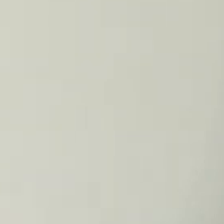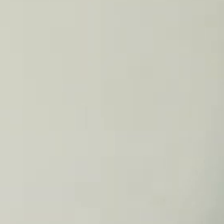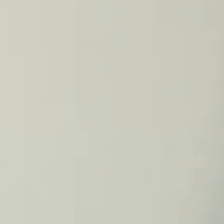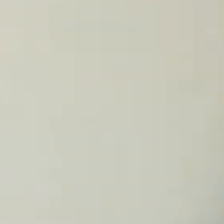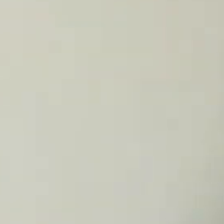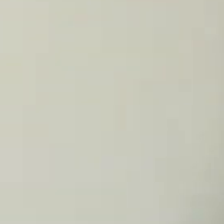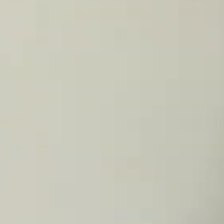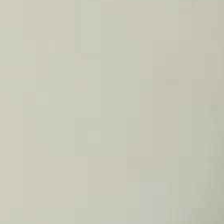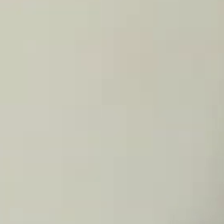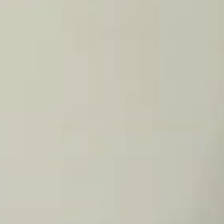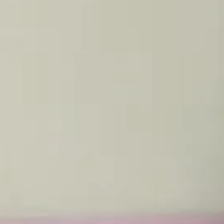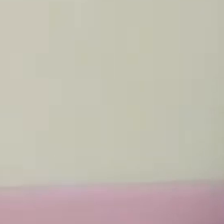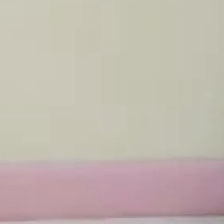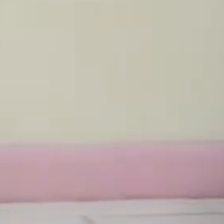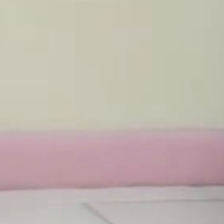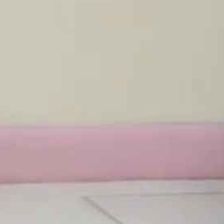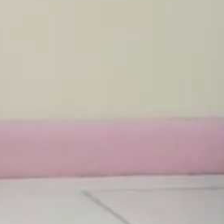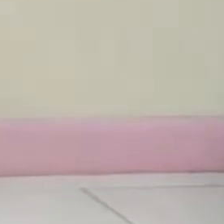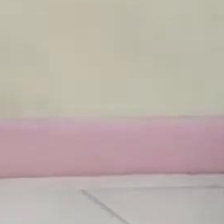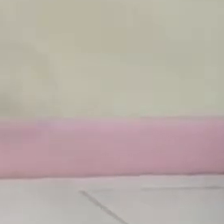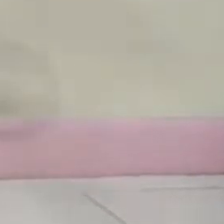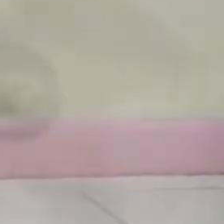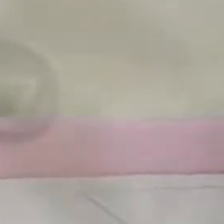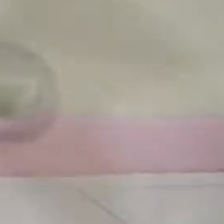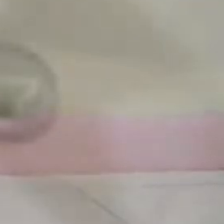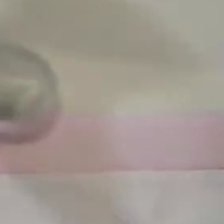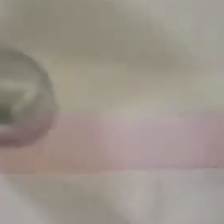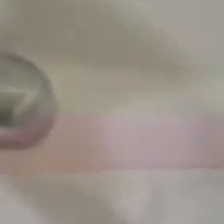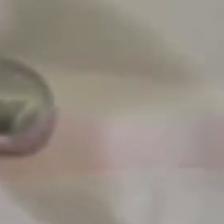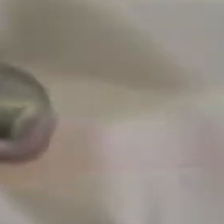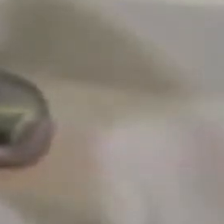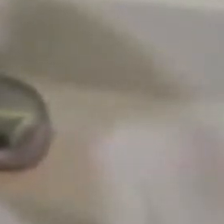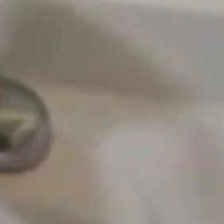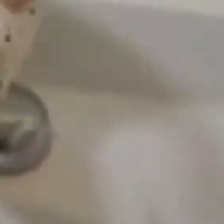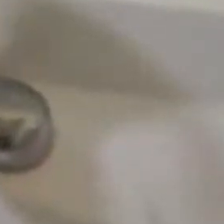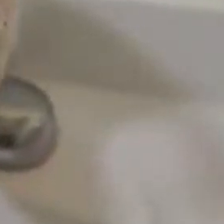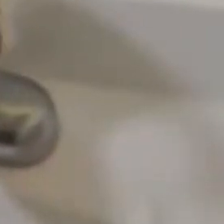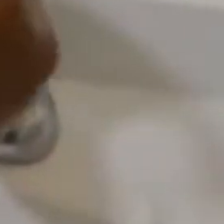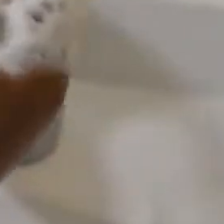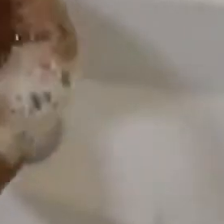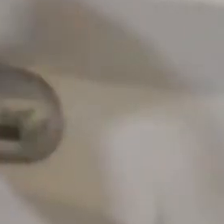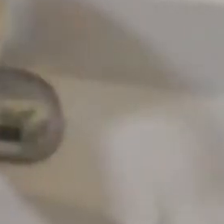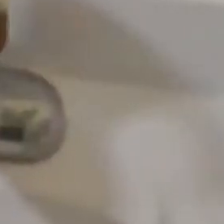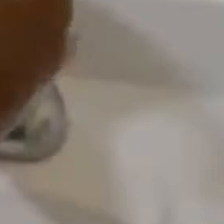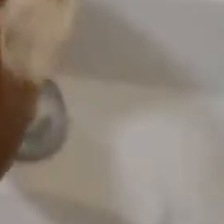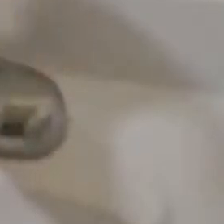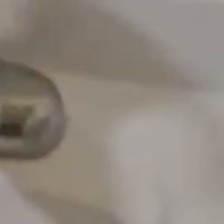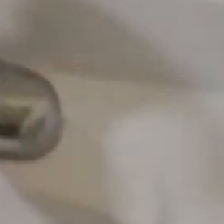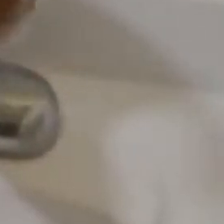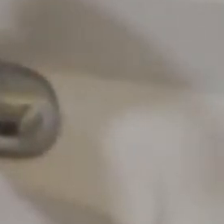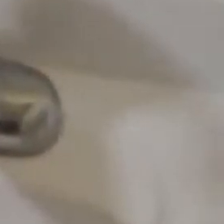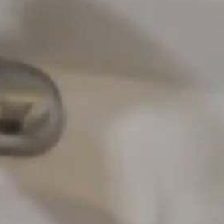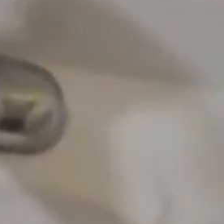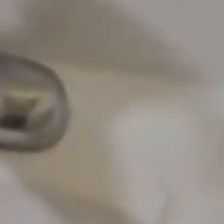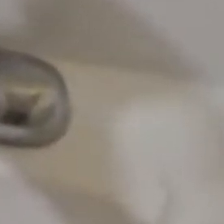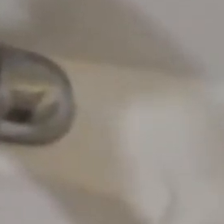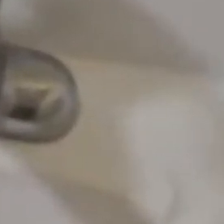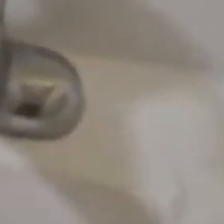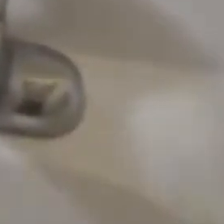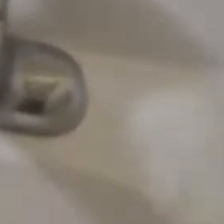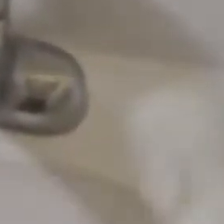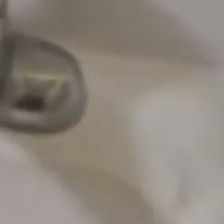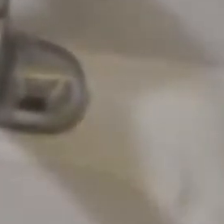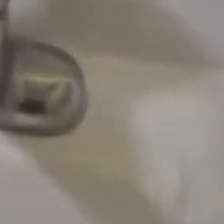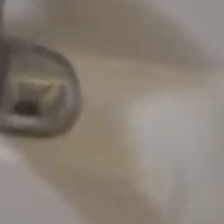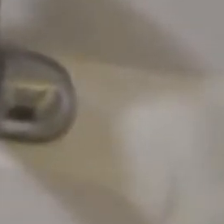appropriate bin immediately. Then, wash your hands with soap and running water to